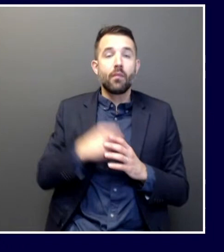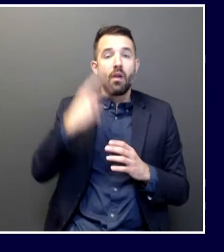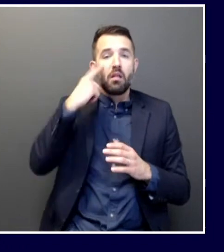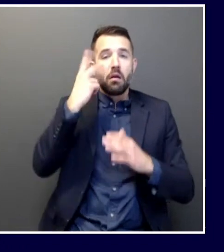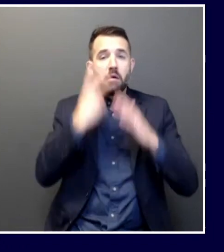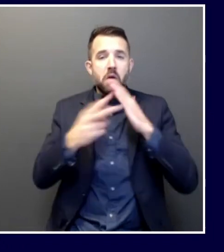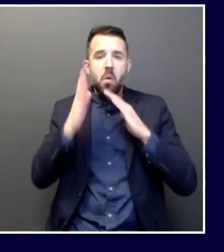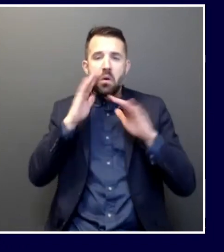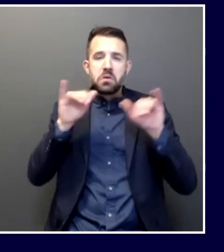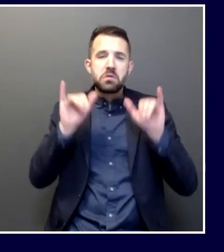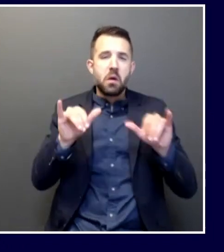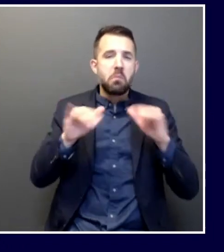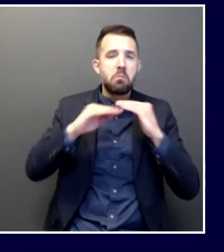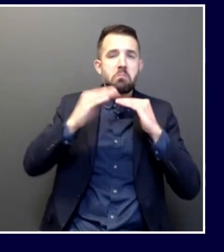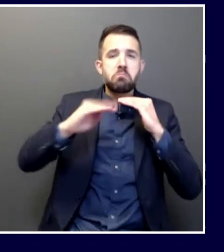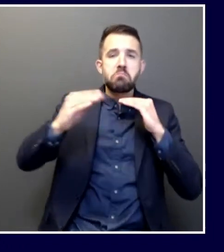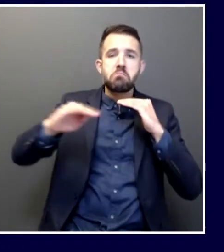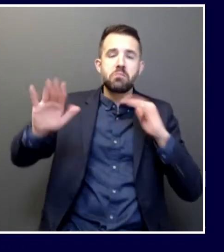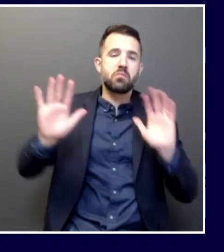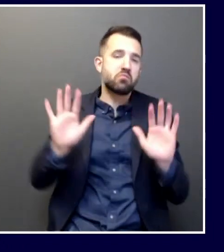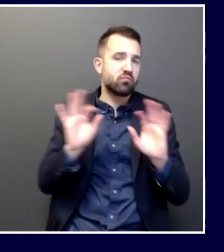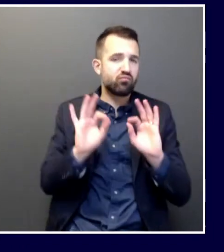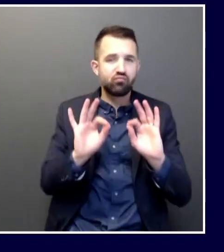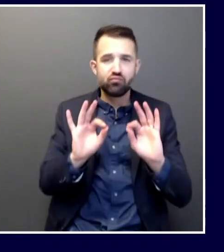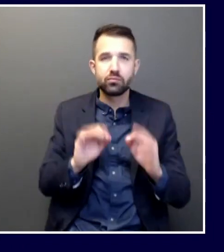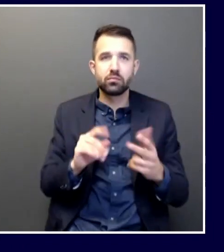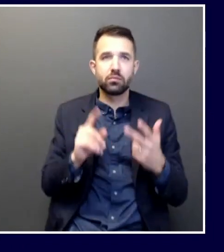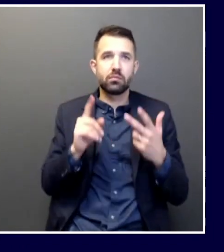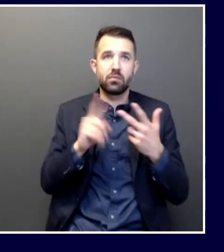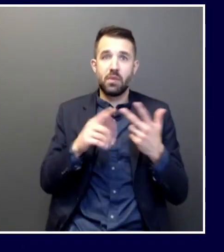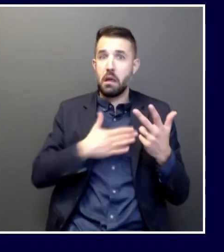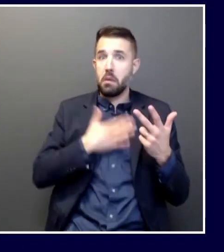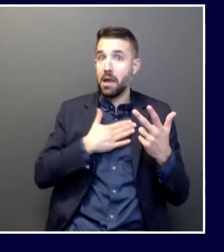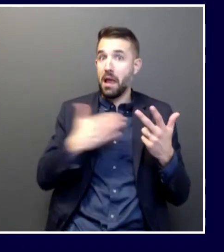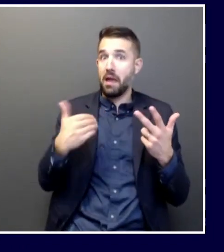but I'm more glad to see that primary shots are picking up.